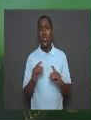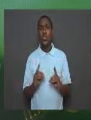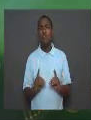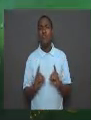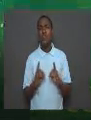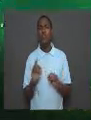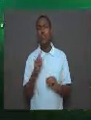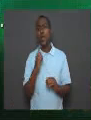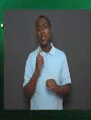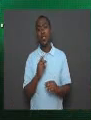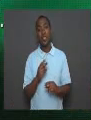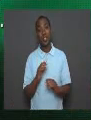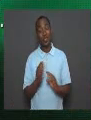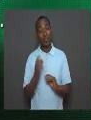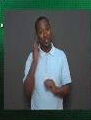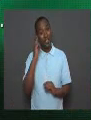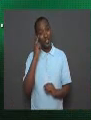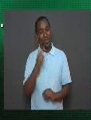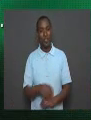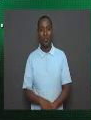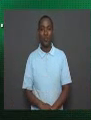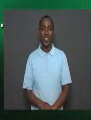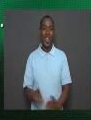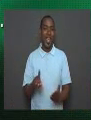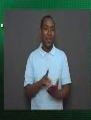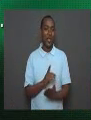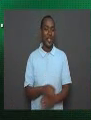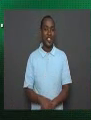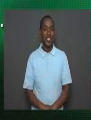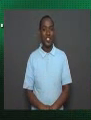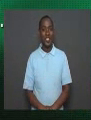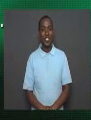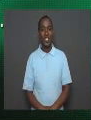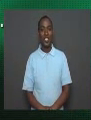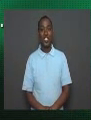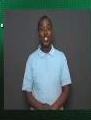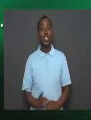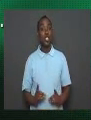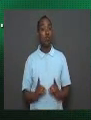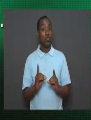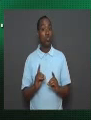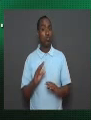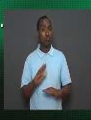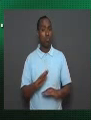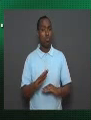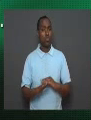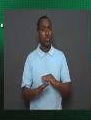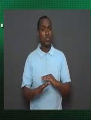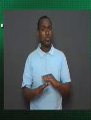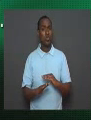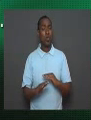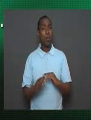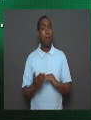is. To review, it is a process that randomly spreads